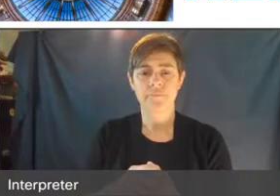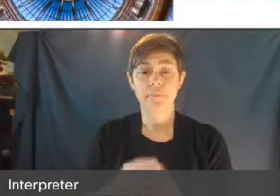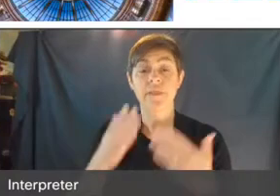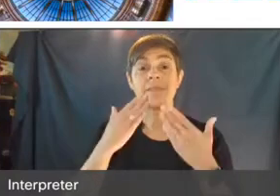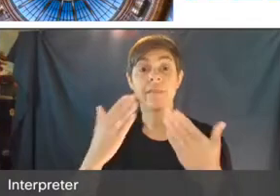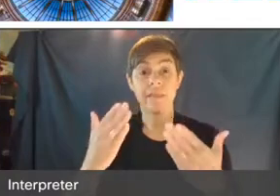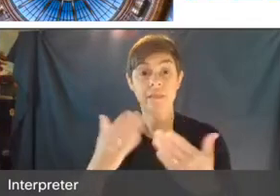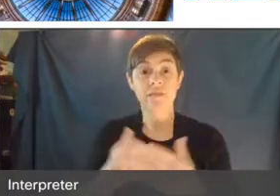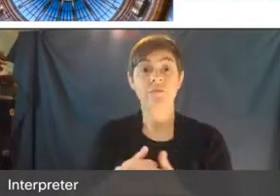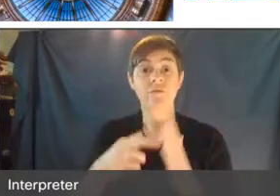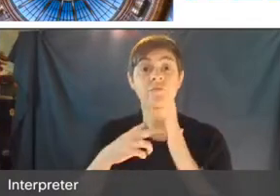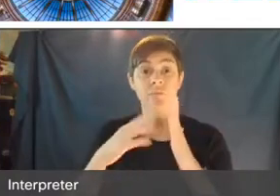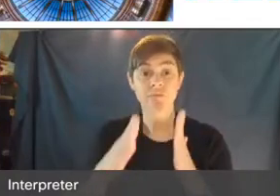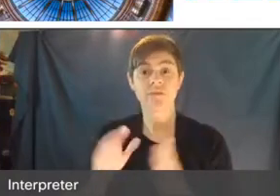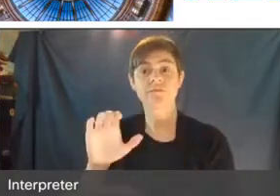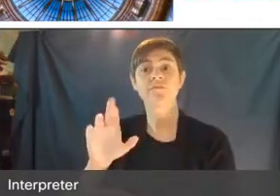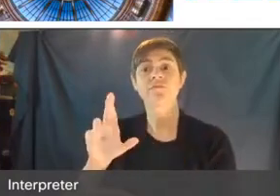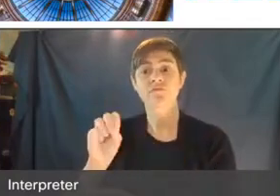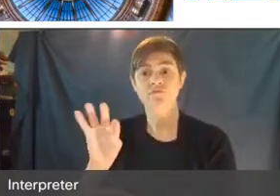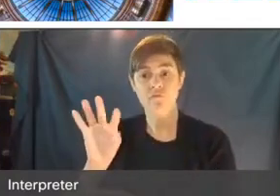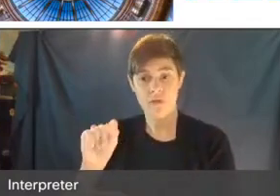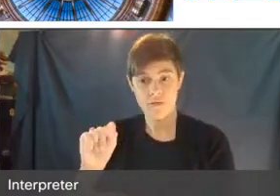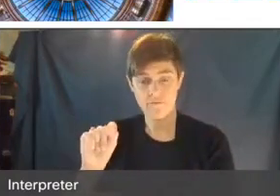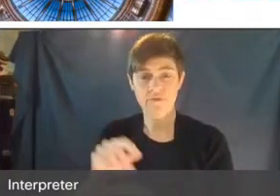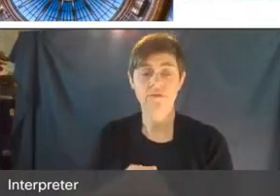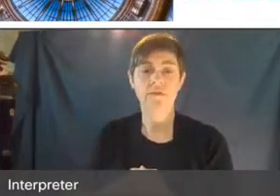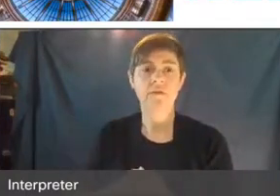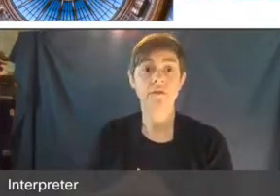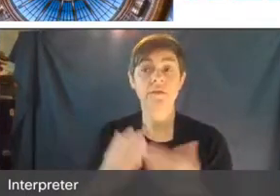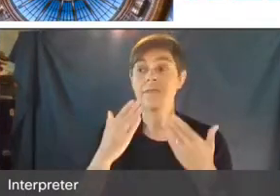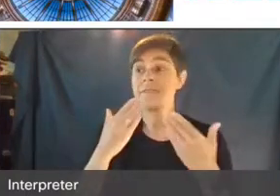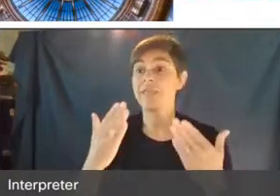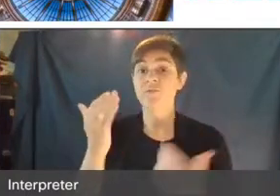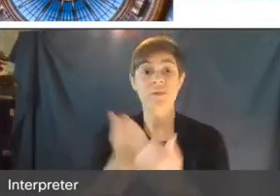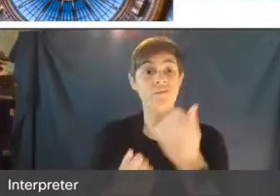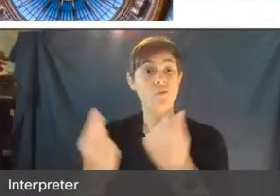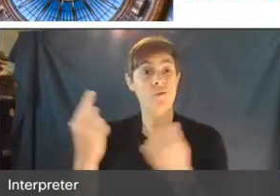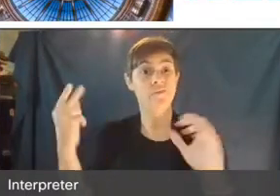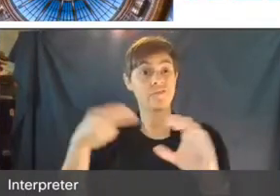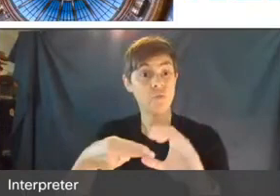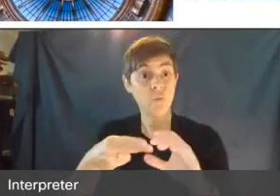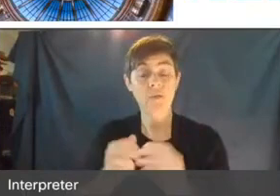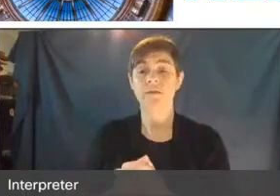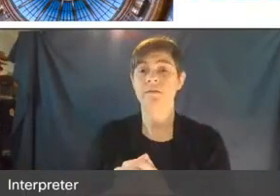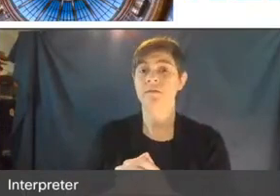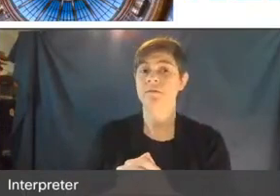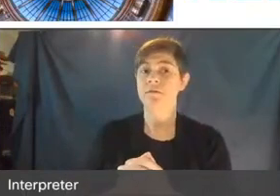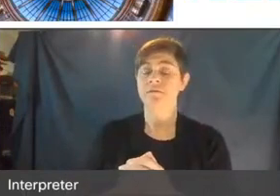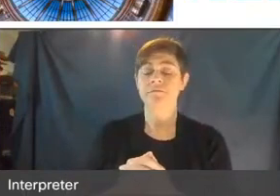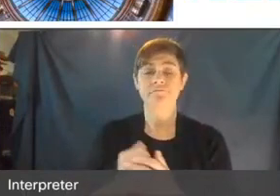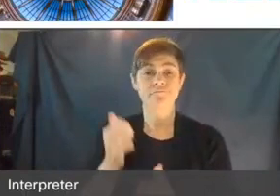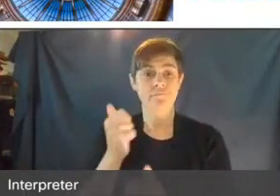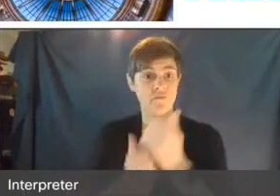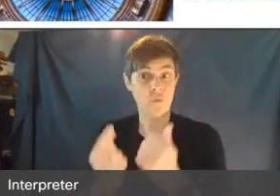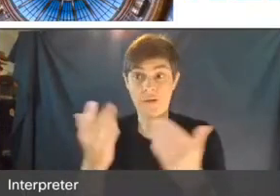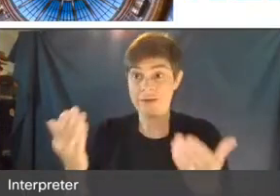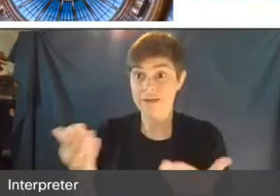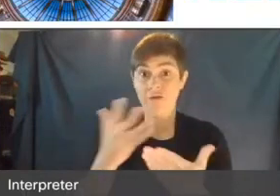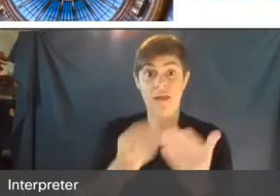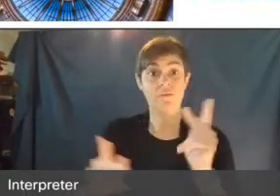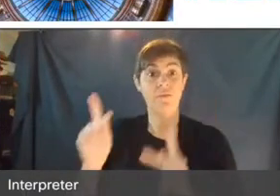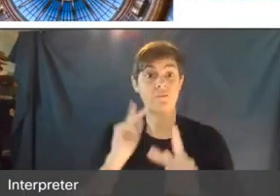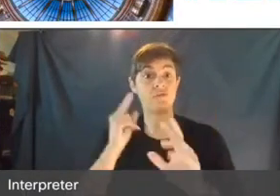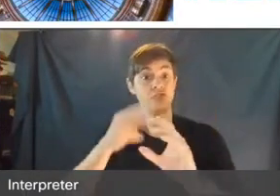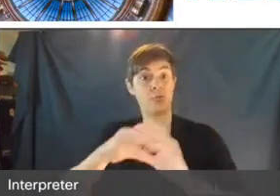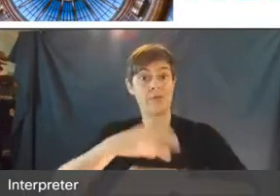Thank you, Representative Croft. Thank you, all those in attendance and committee members, both here and online, for participating